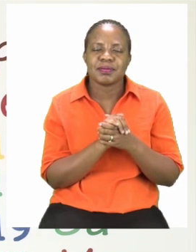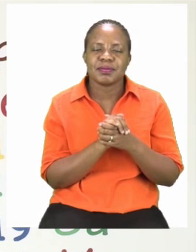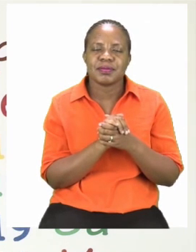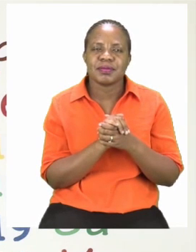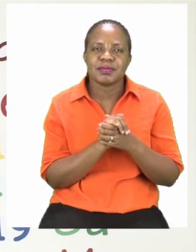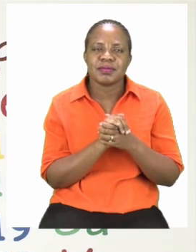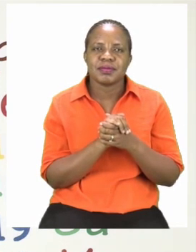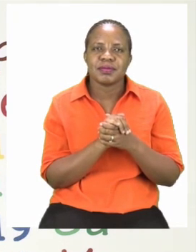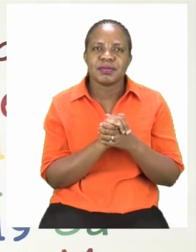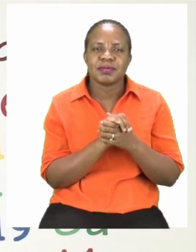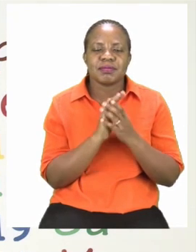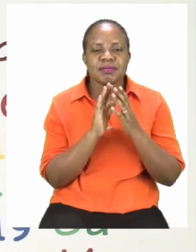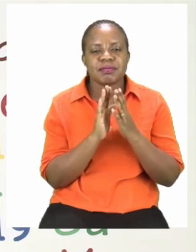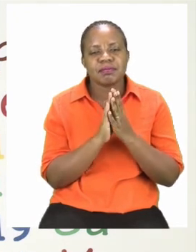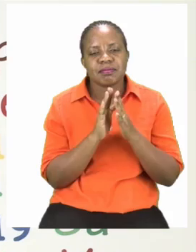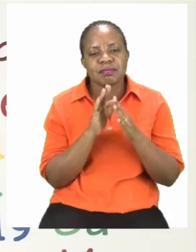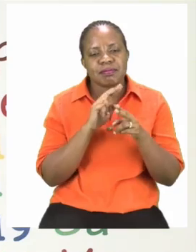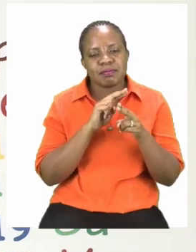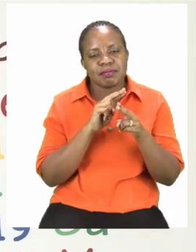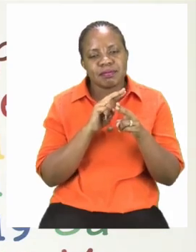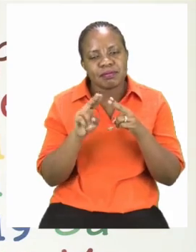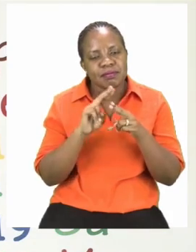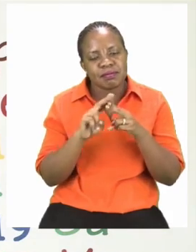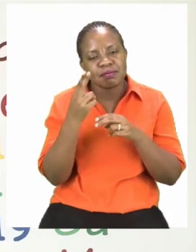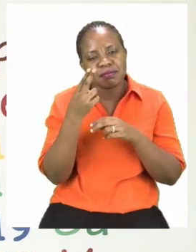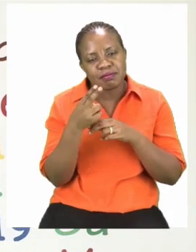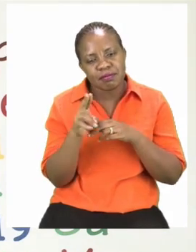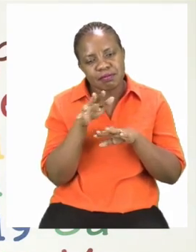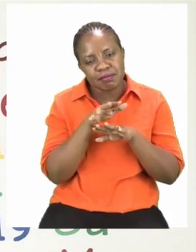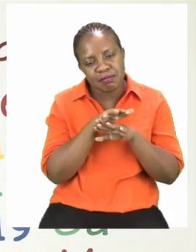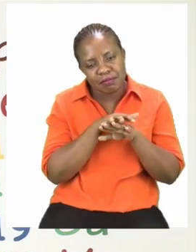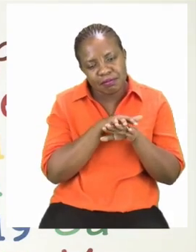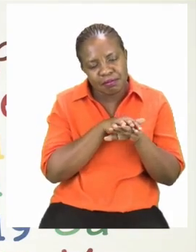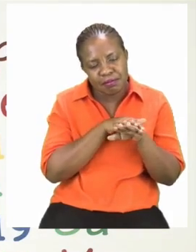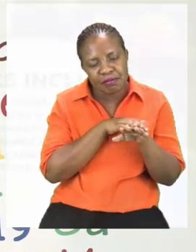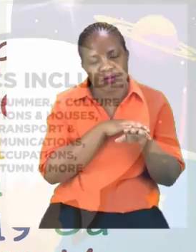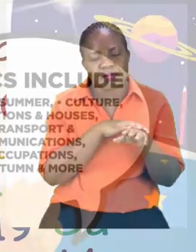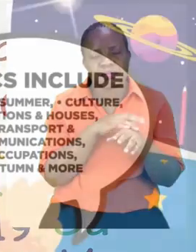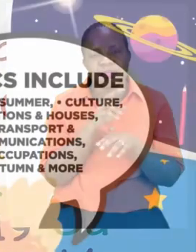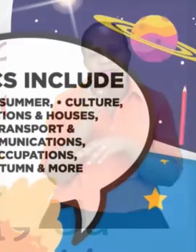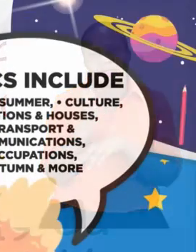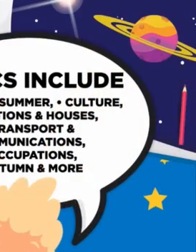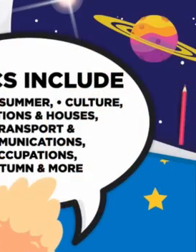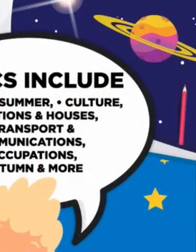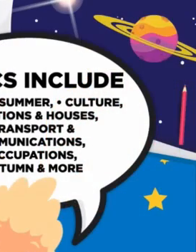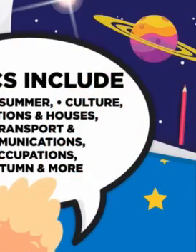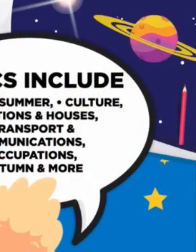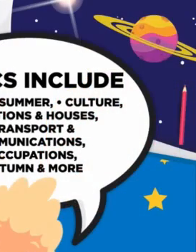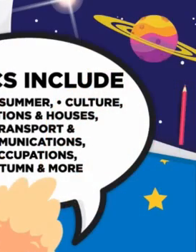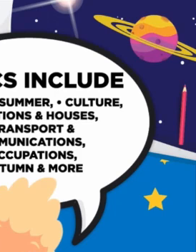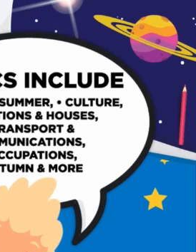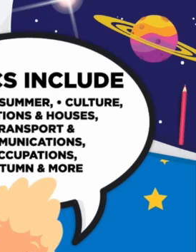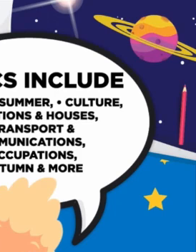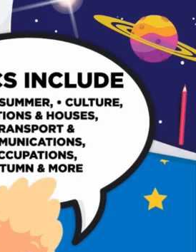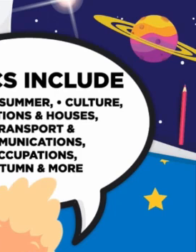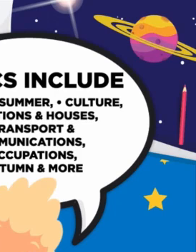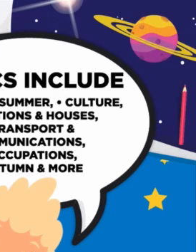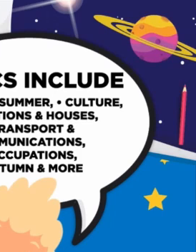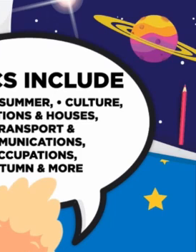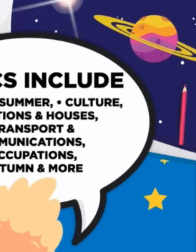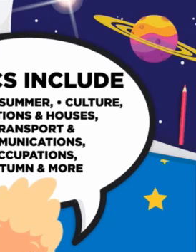11, 12. So we have managed to share up to 12, and we were